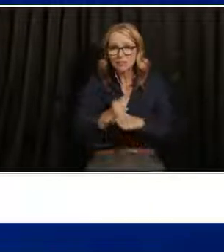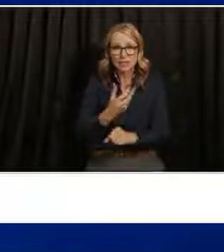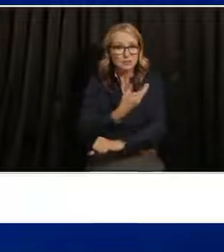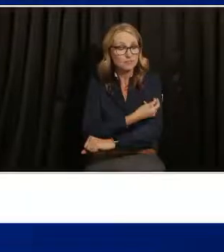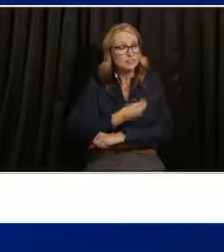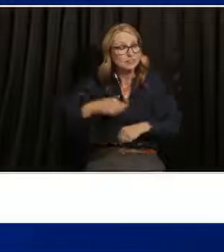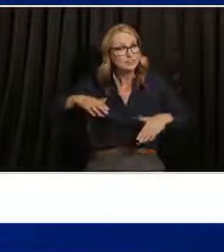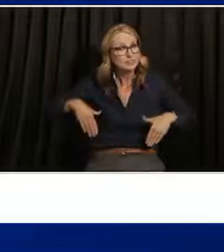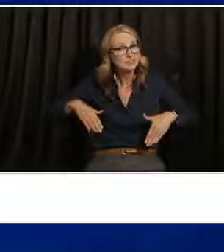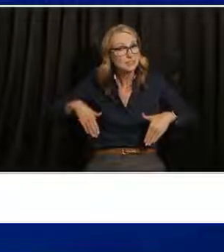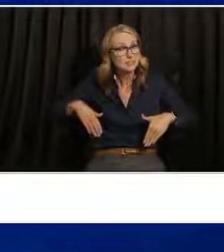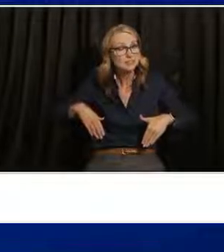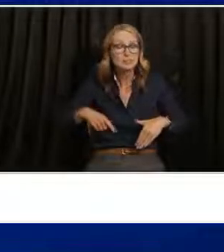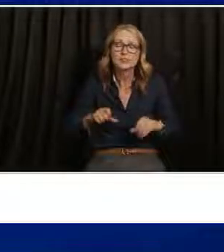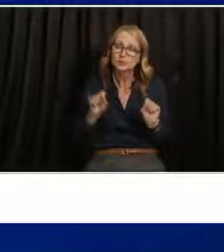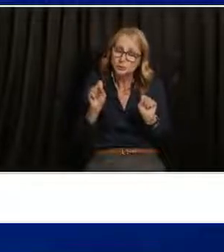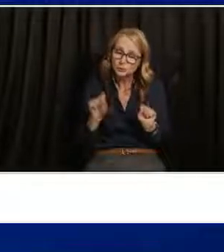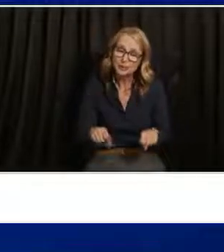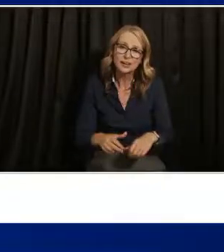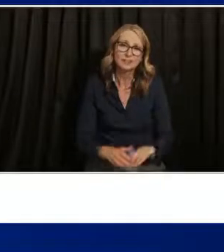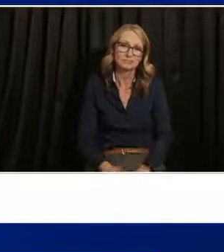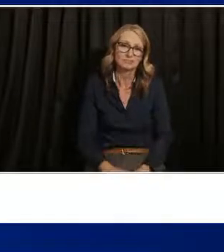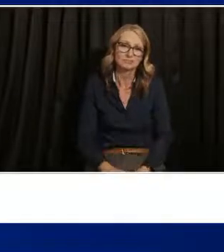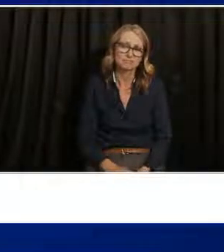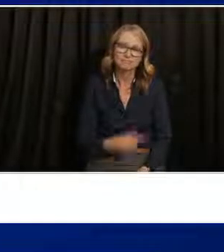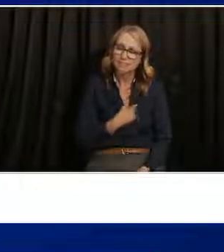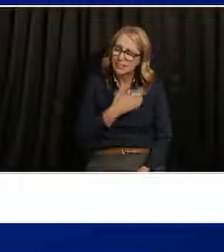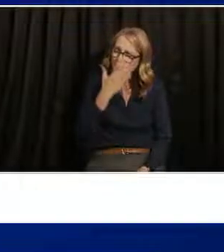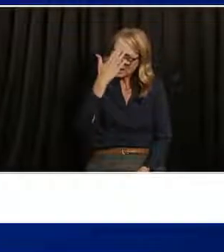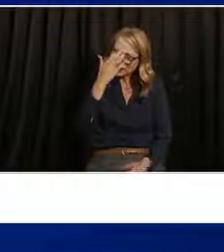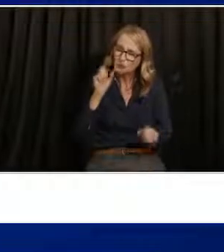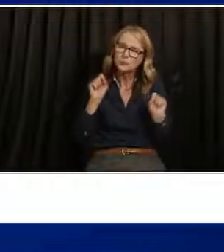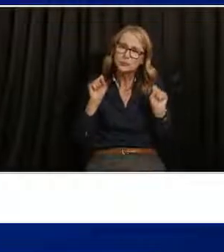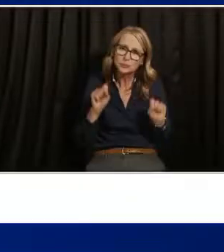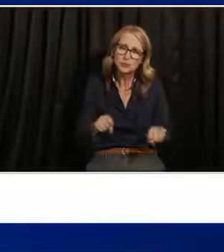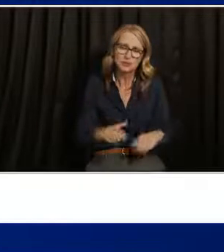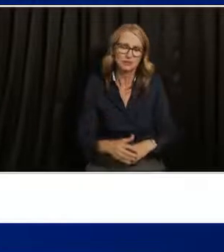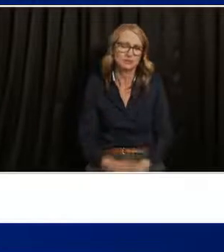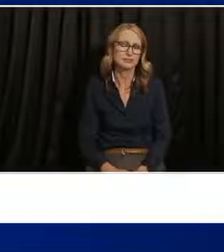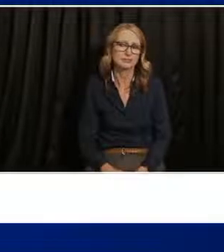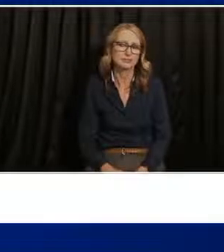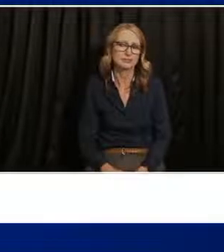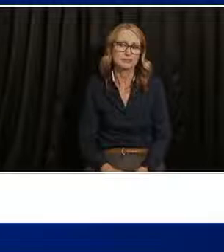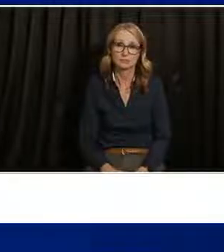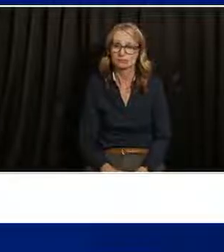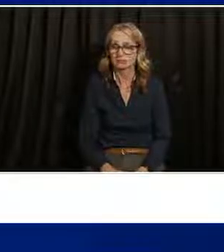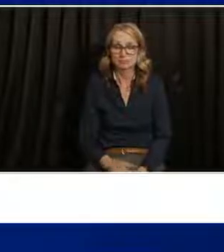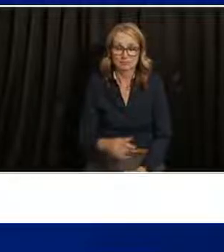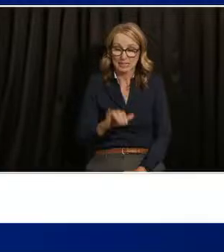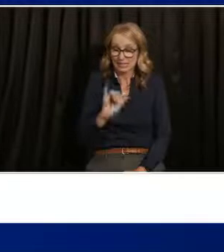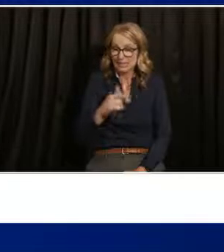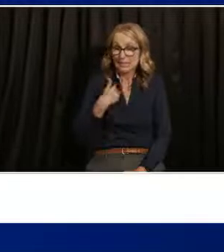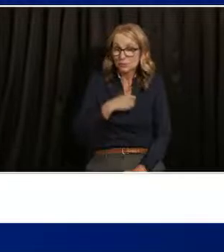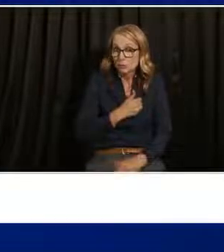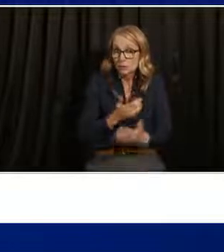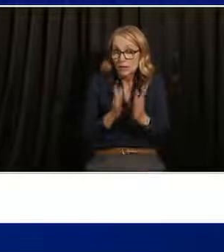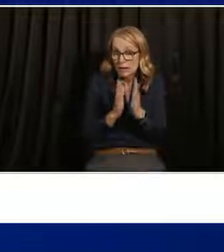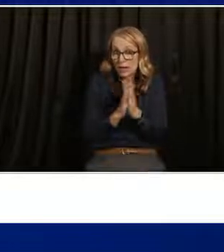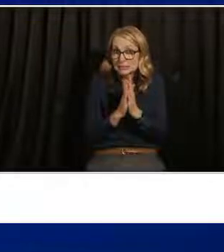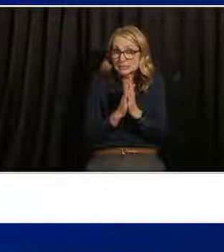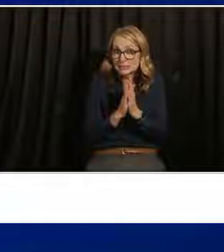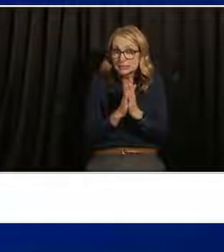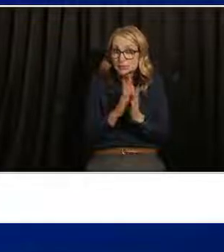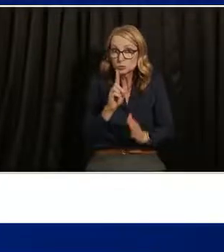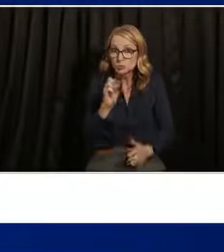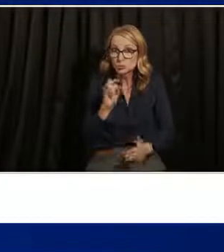you can do this. I know you can. It's something being asked of you. I understand it